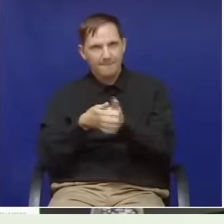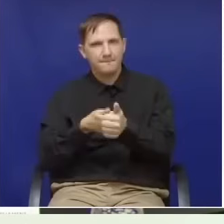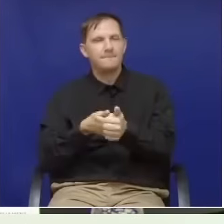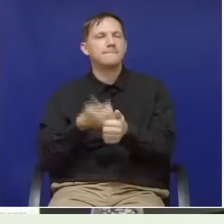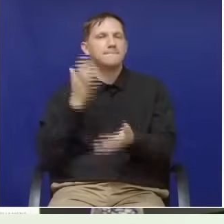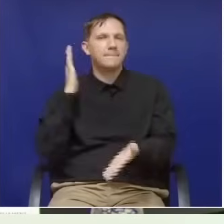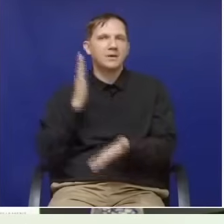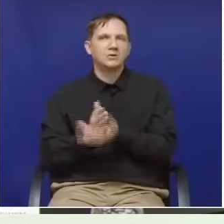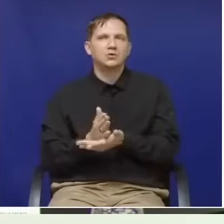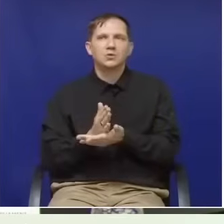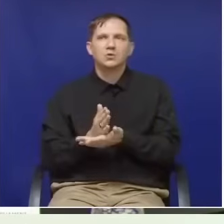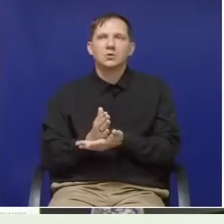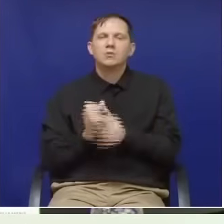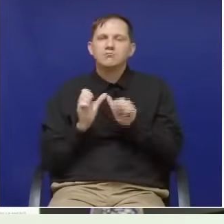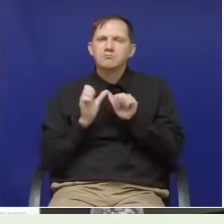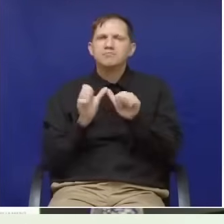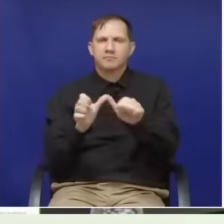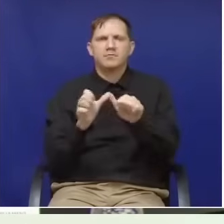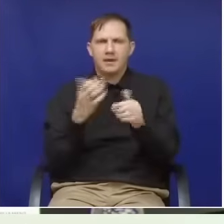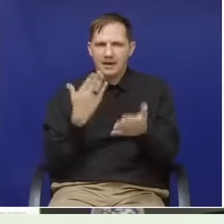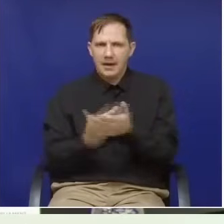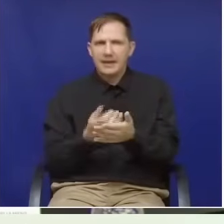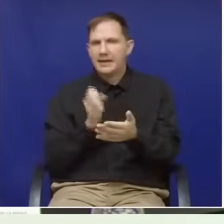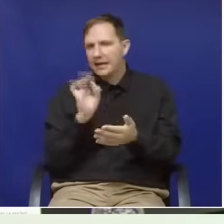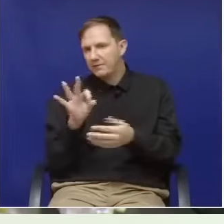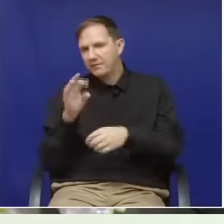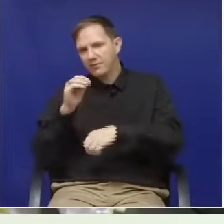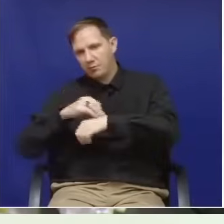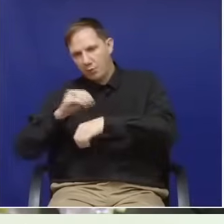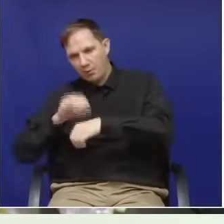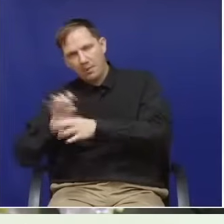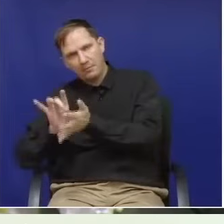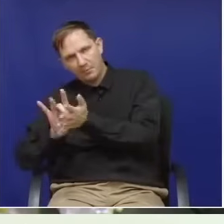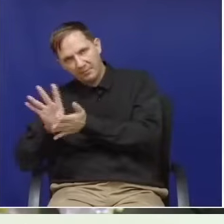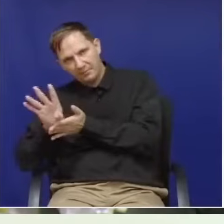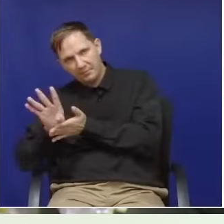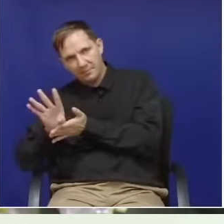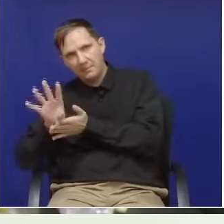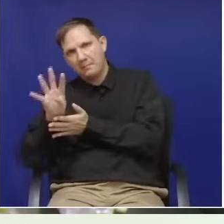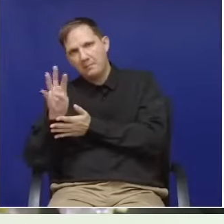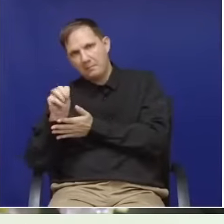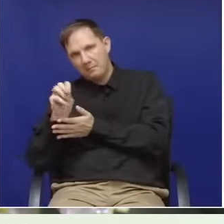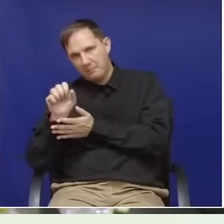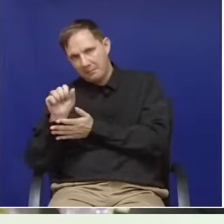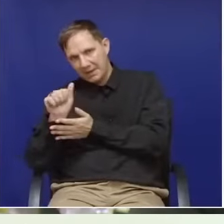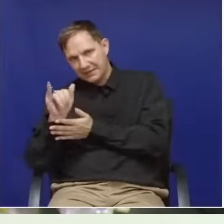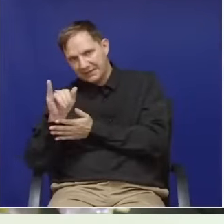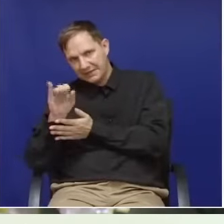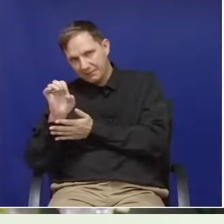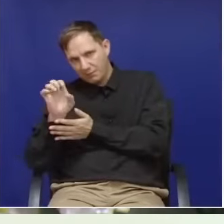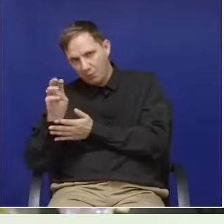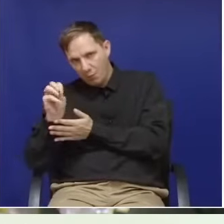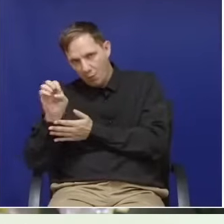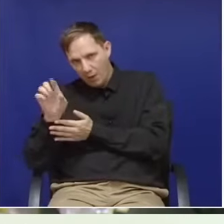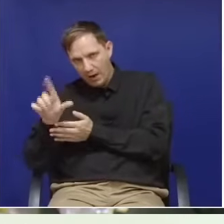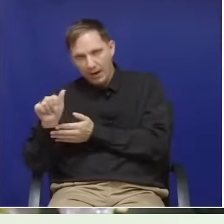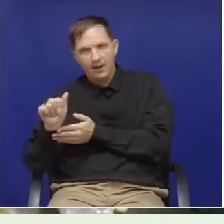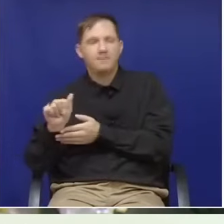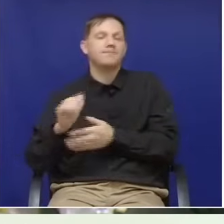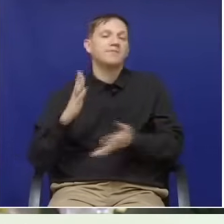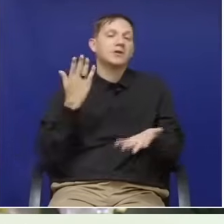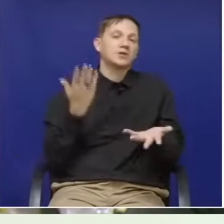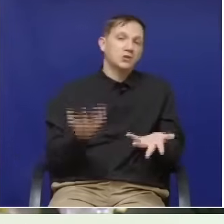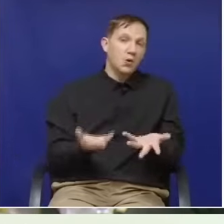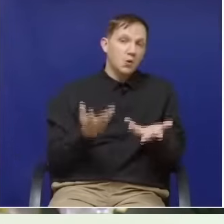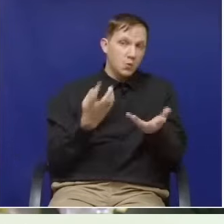there should be continuity. I have already said that there is a process to ensure that